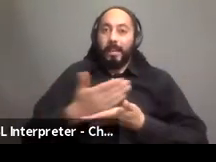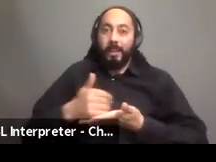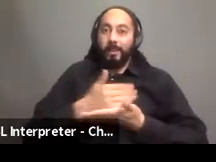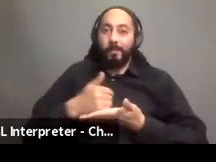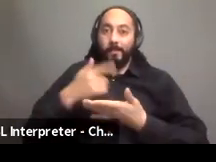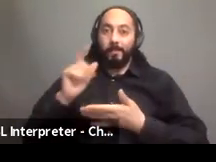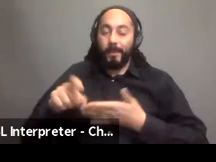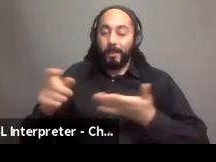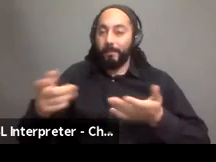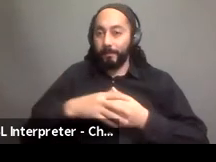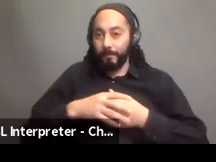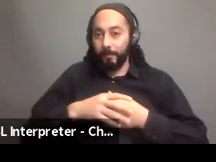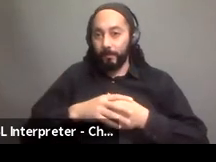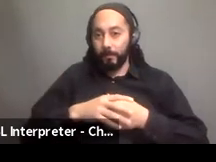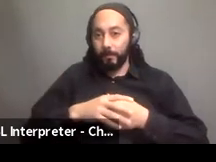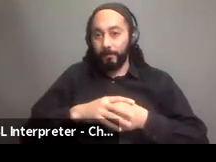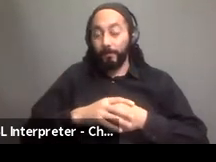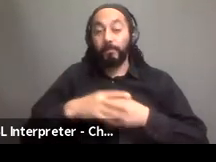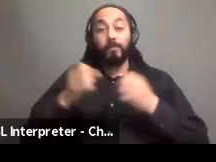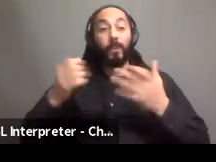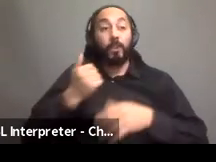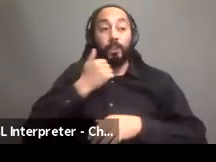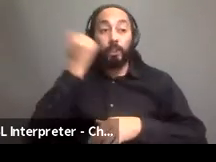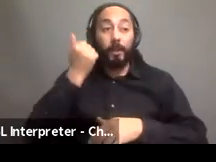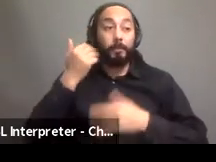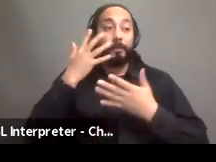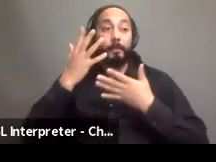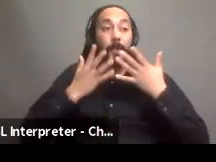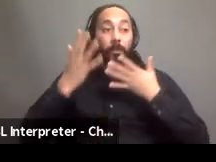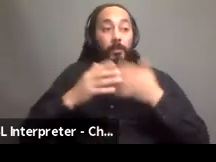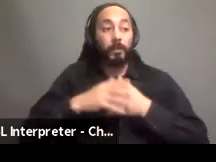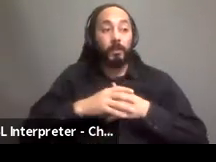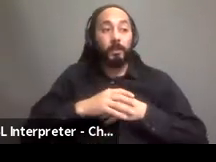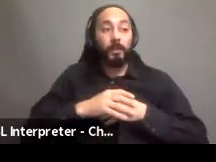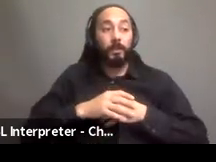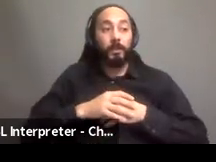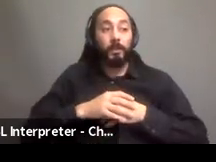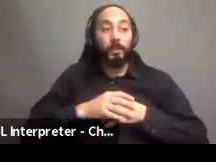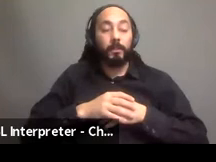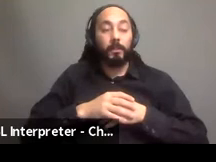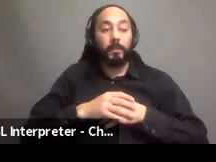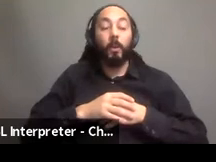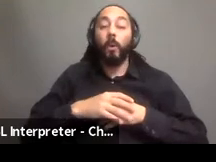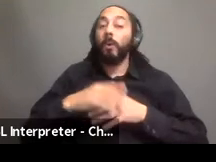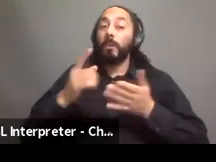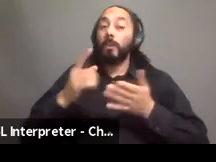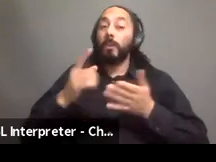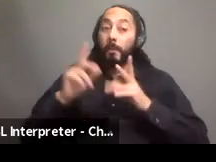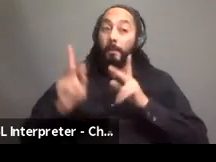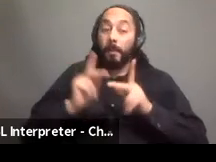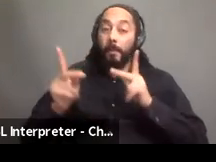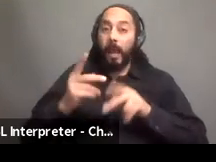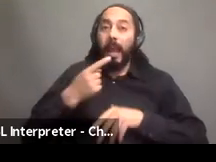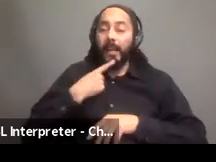form. A lot of shame and embarrassment. A lot of times folks do feel like, well, I said yes to